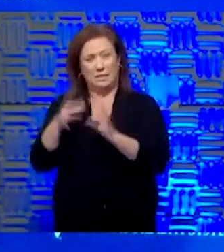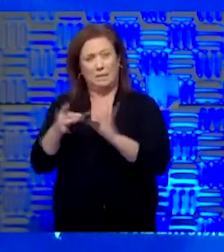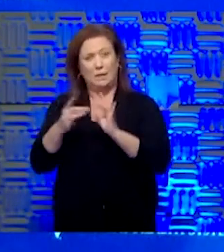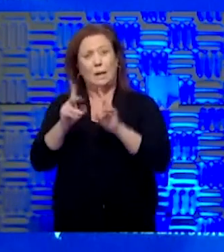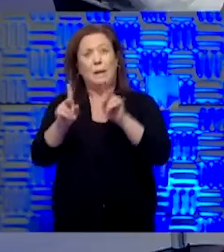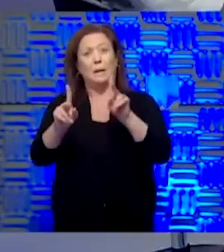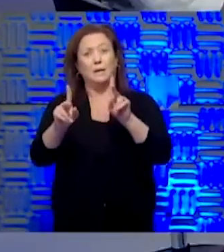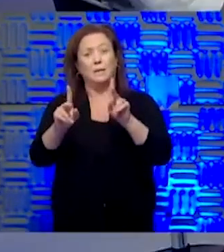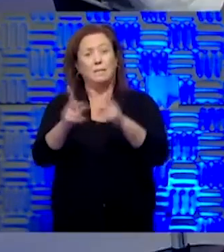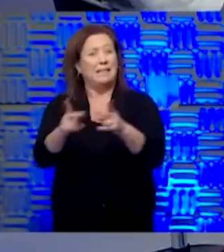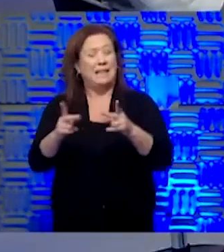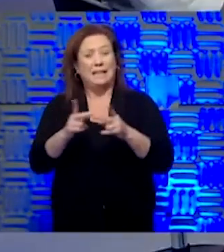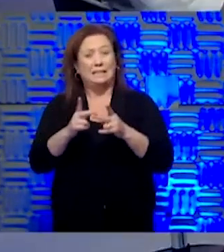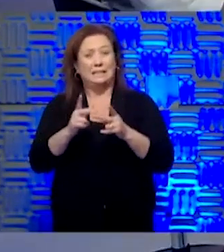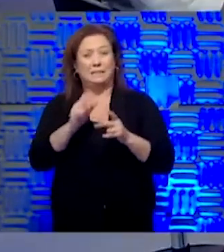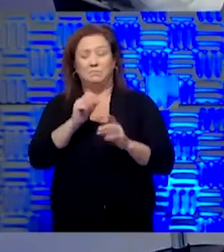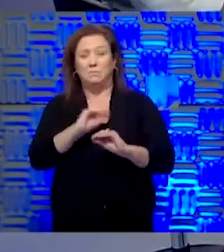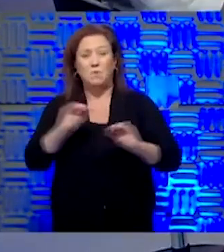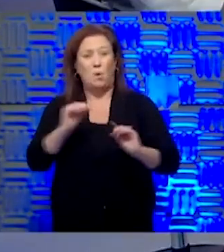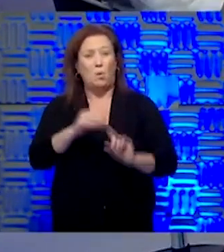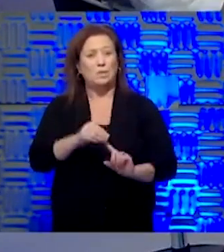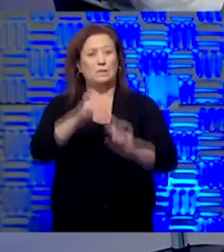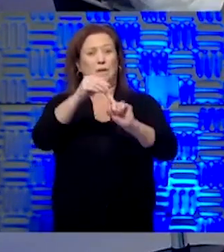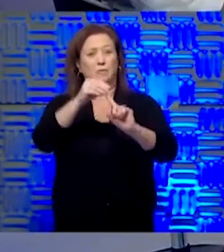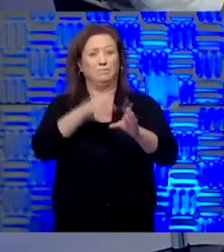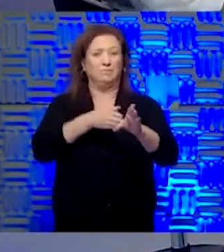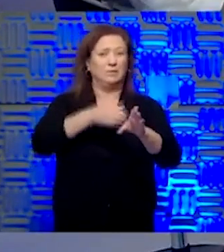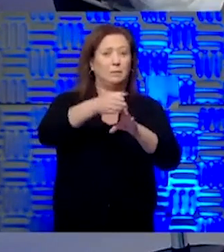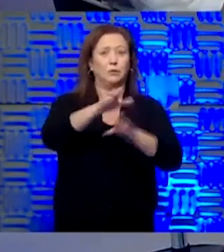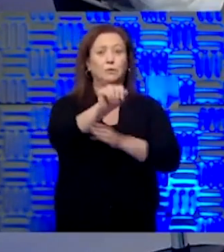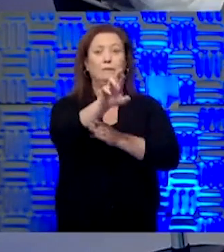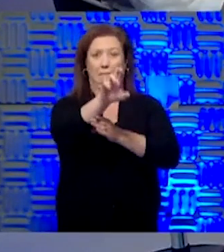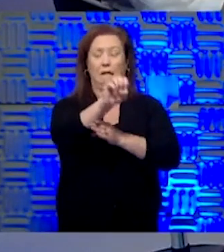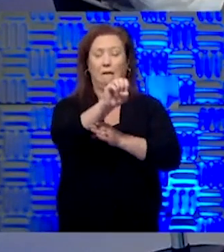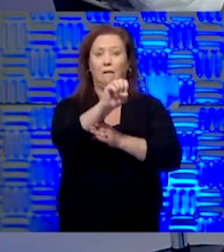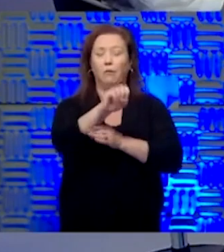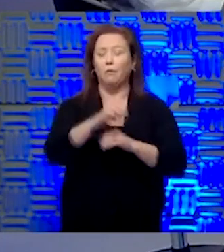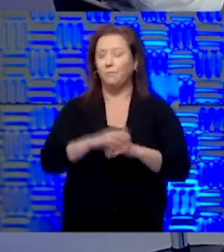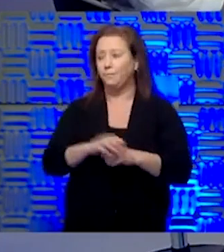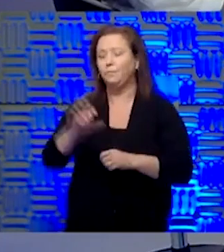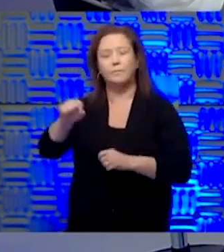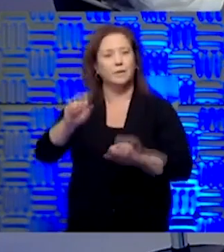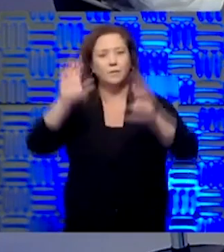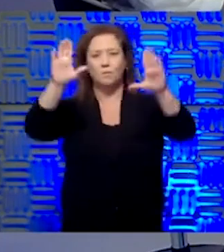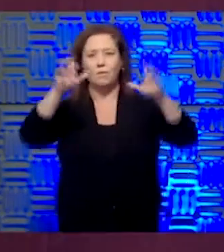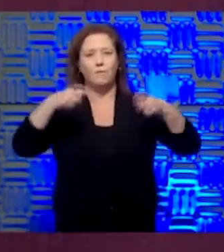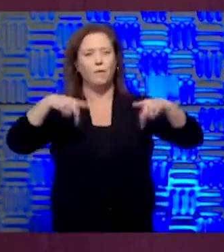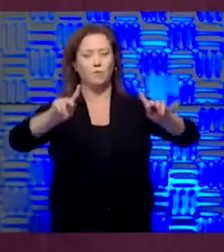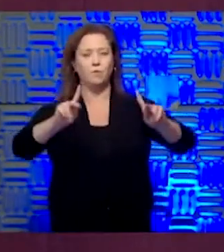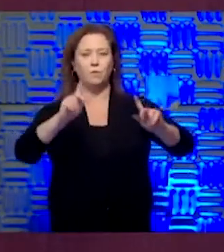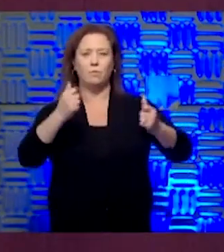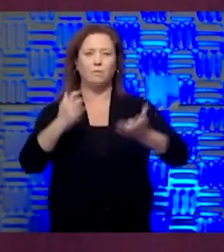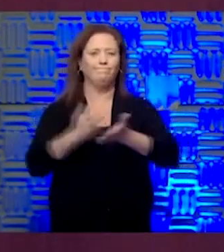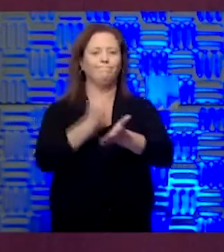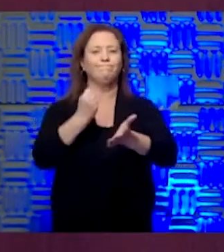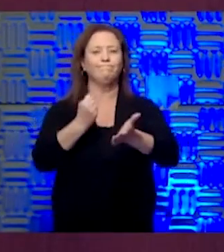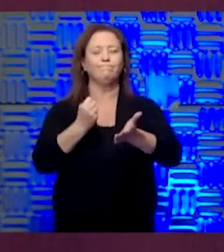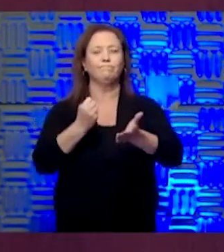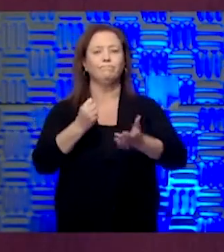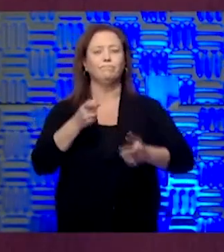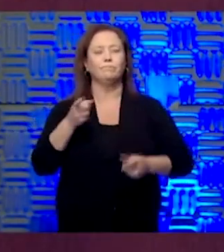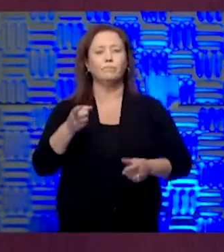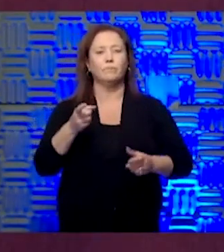areas that don't have specialty care. Yeah, I think, again, this is a great opportunity that we really should be trying to take advantage of. We've